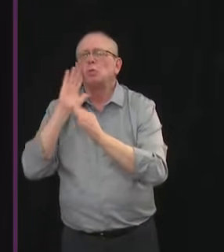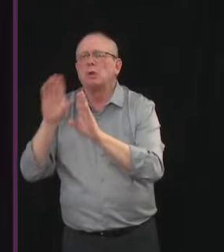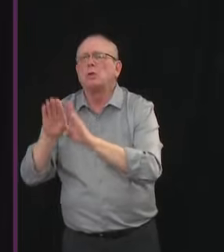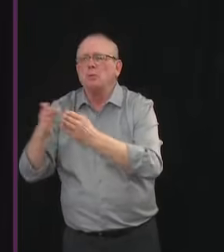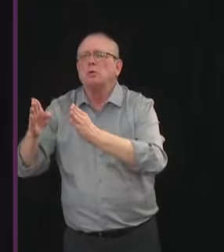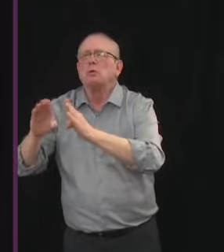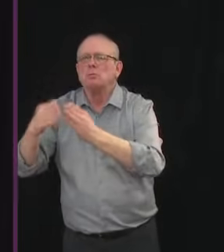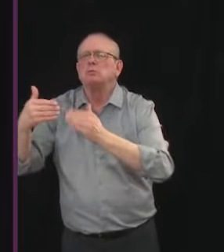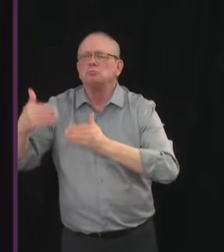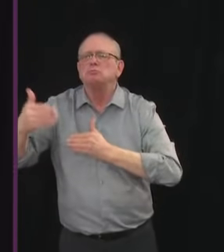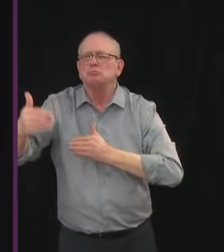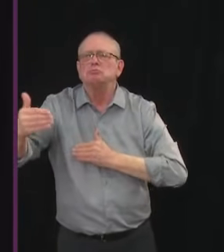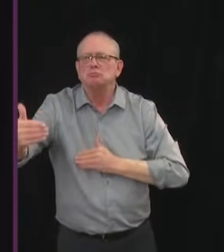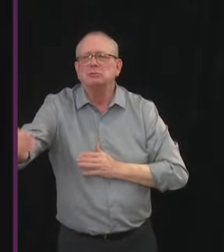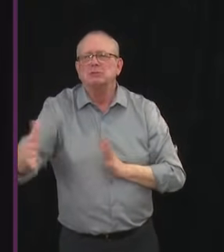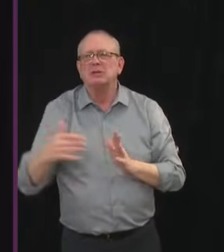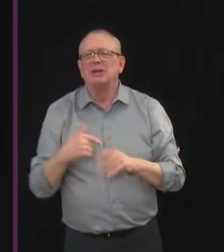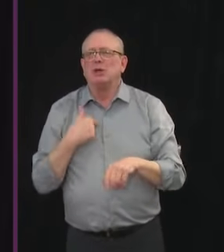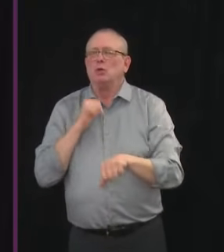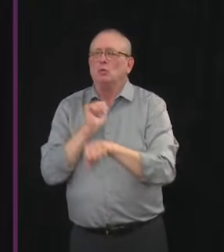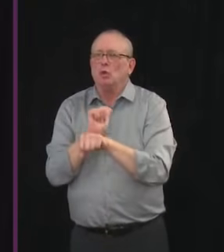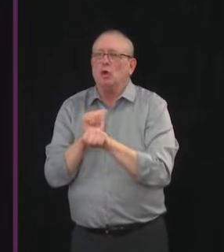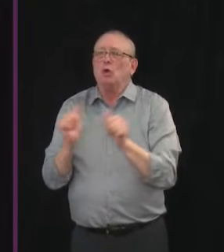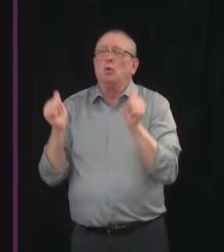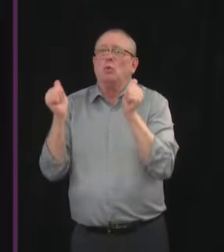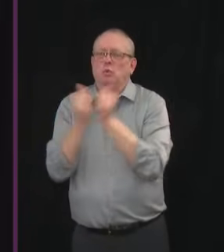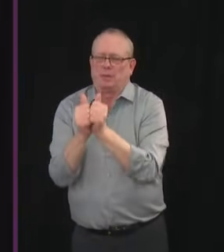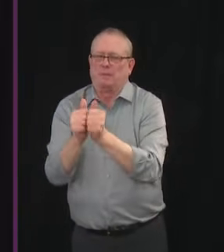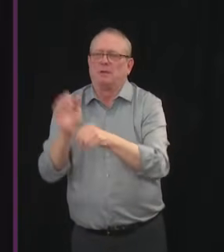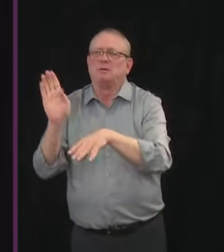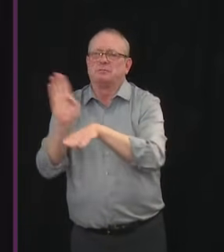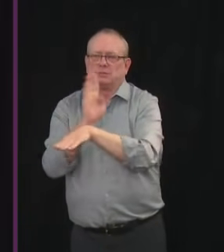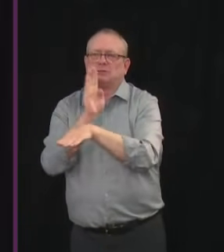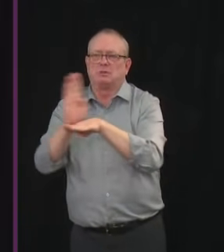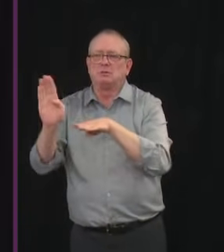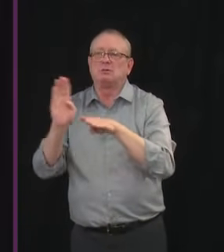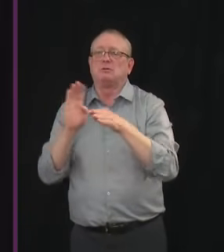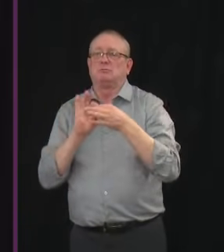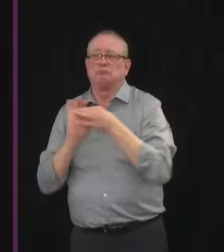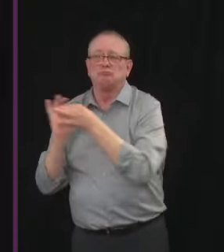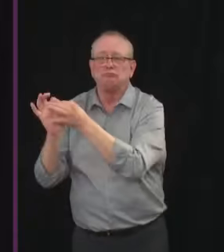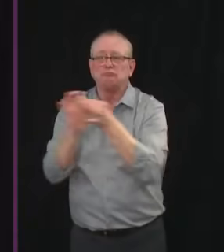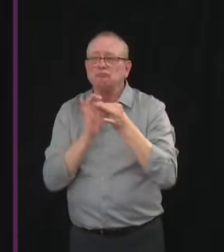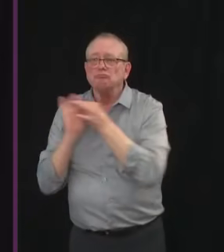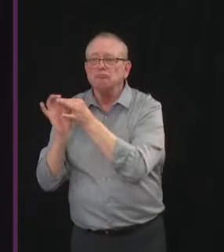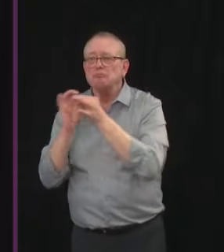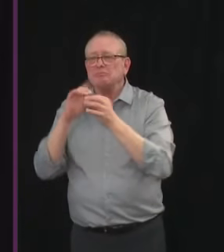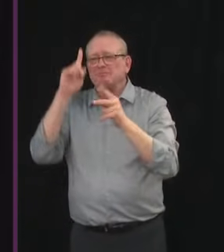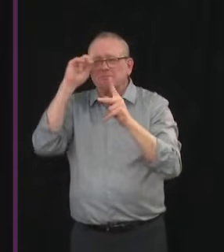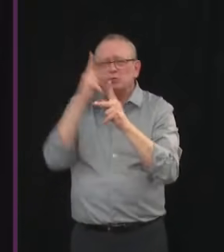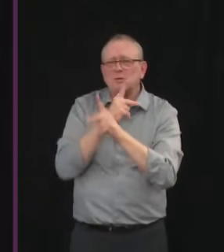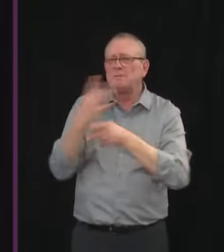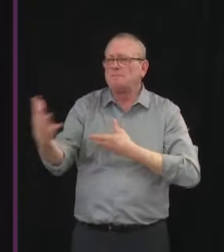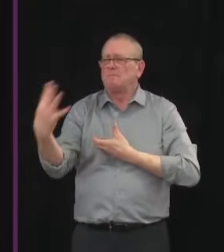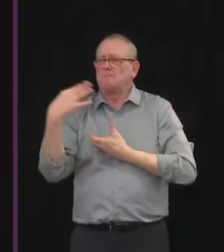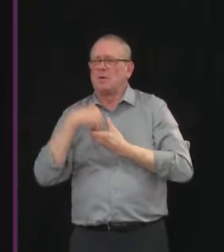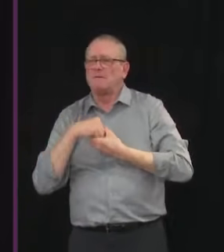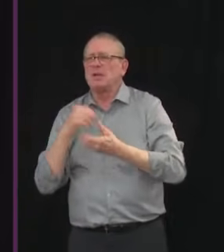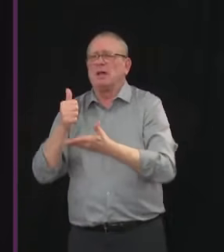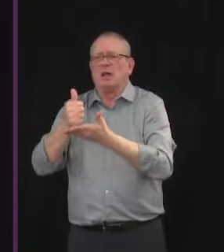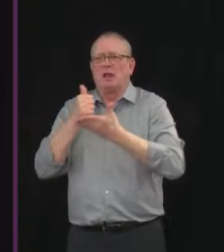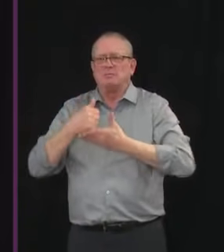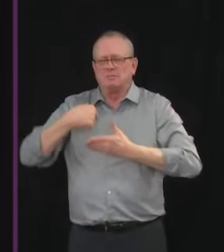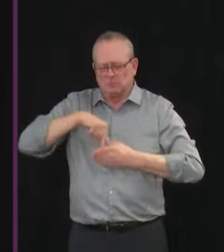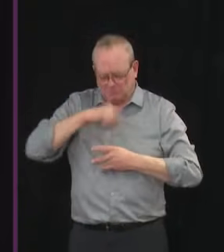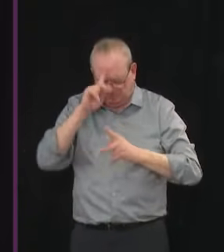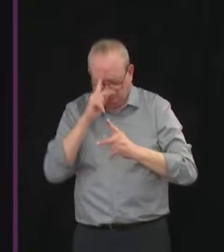to determine how we can ensure that they are part of the discussion to plan for a staged effort when we